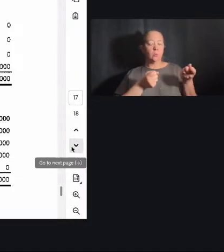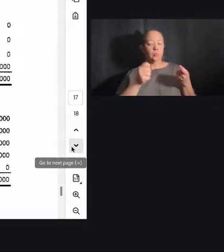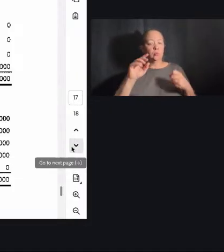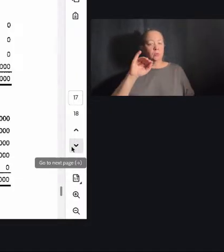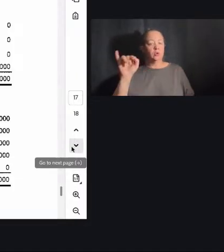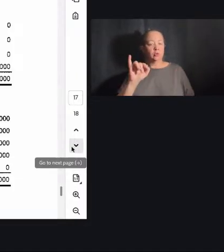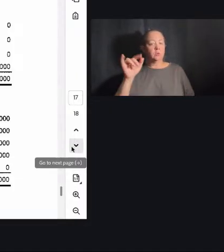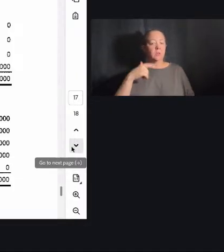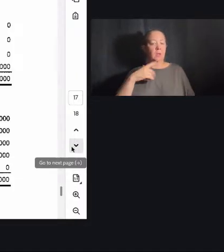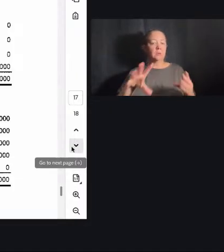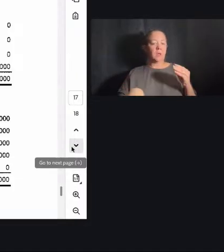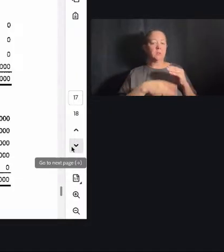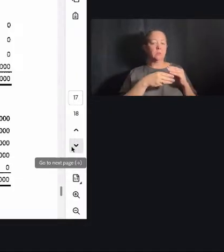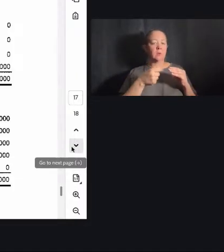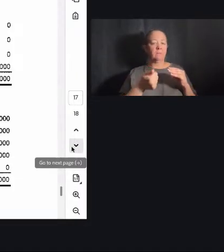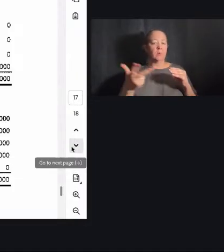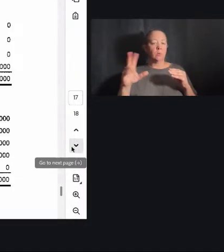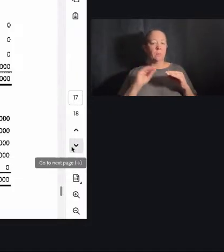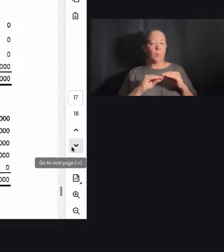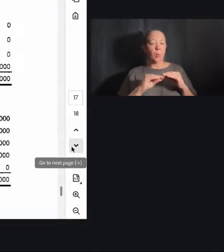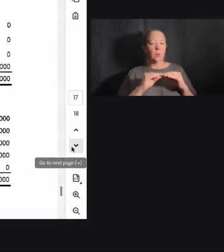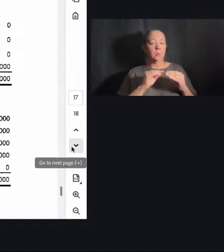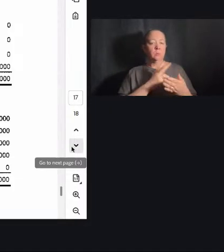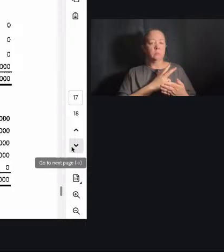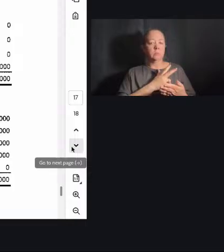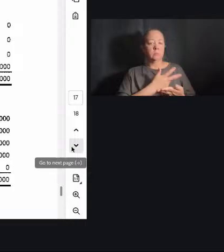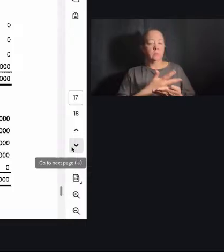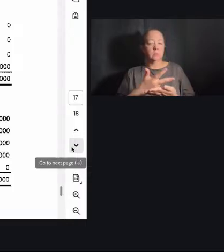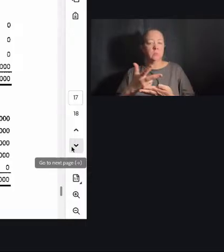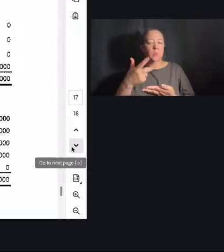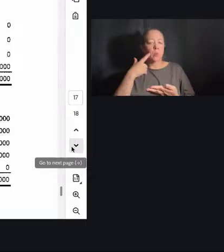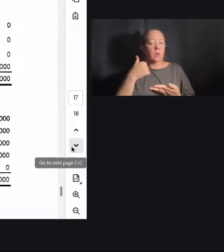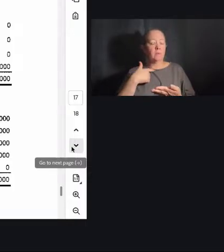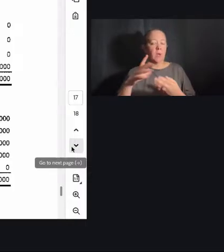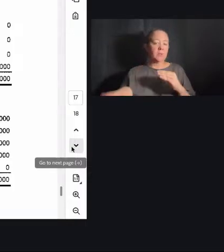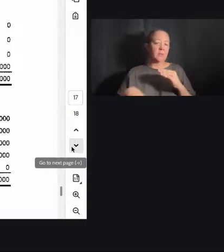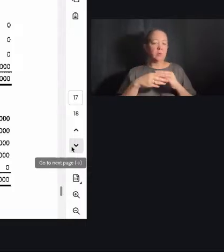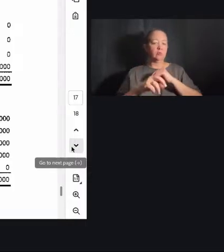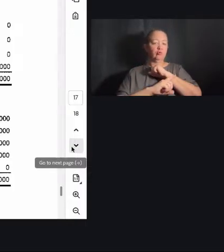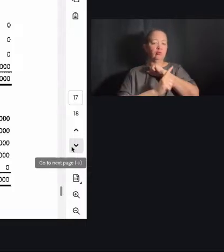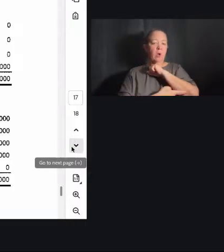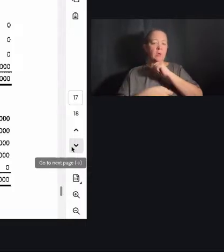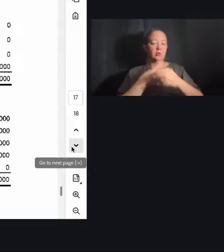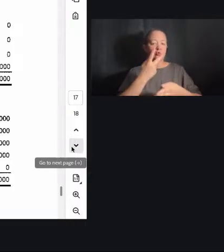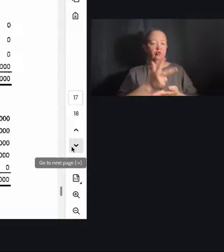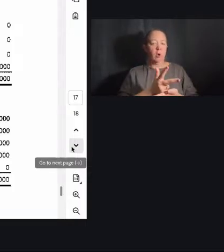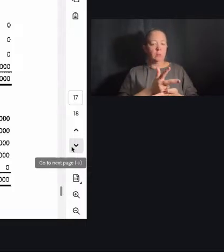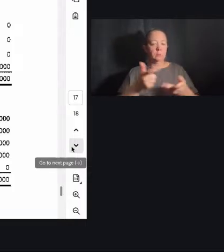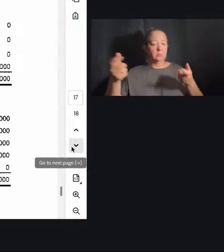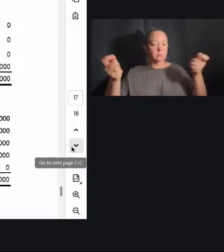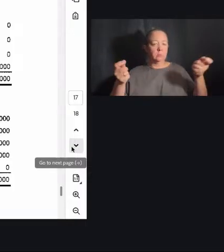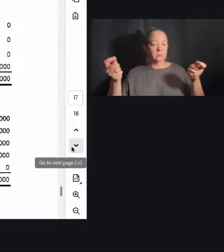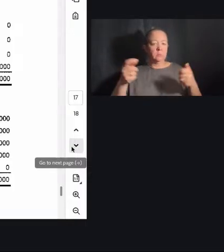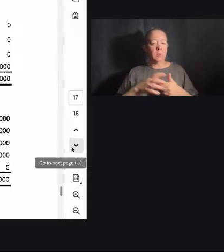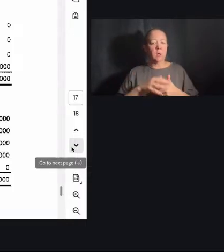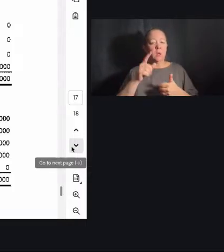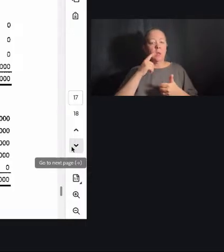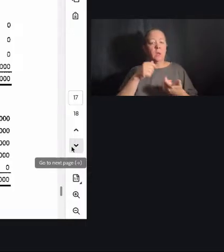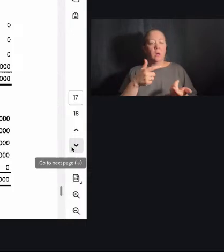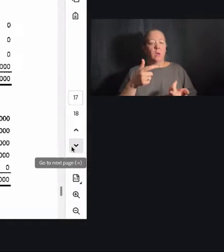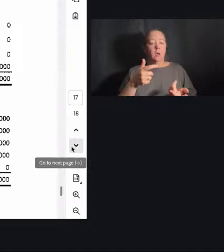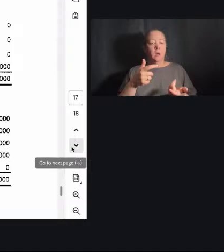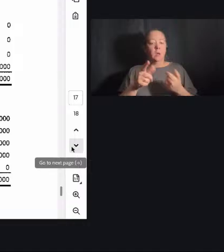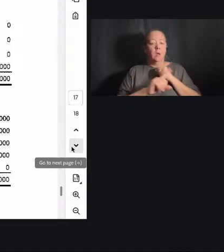an additional trash truck. Park supplies, that's everything from the dog waste stations